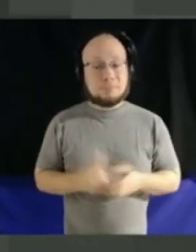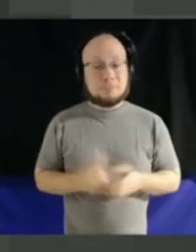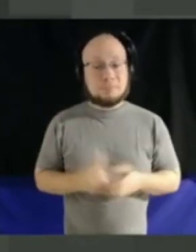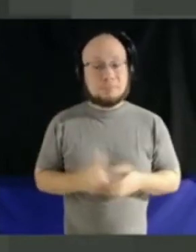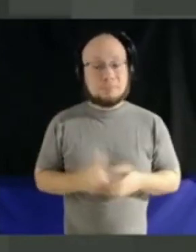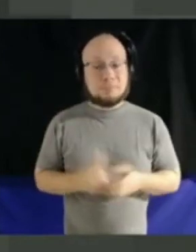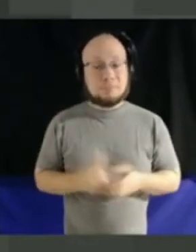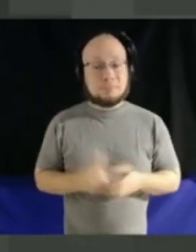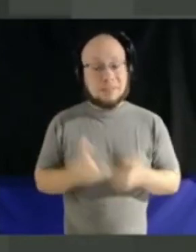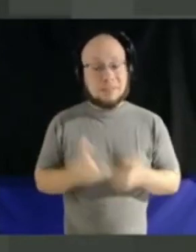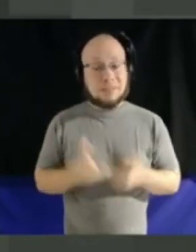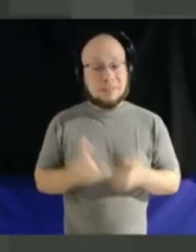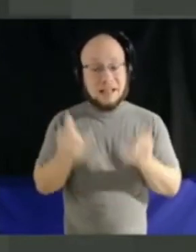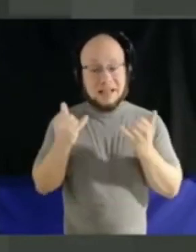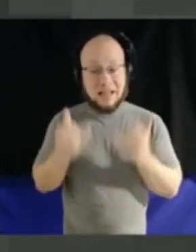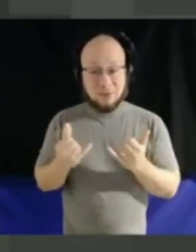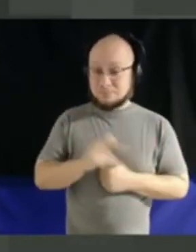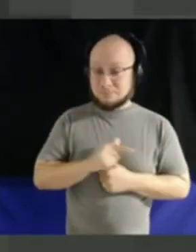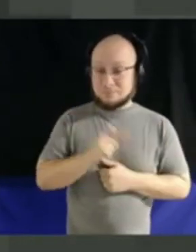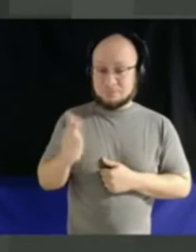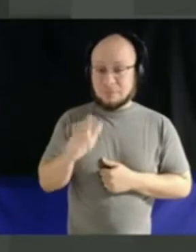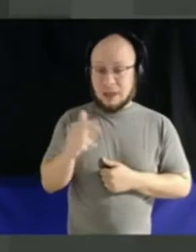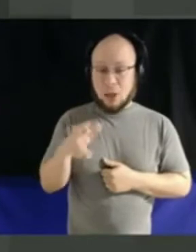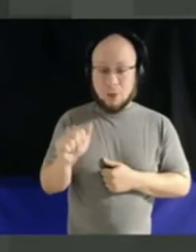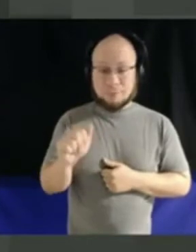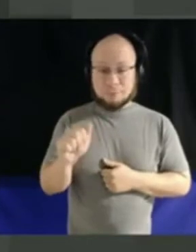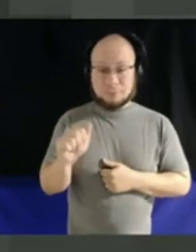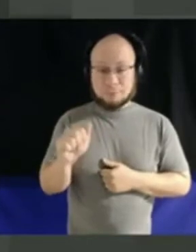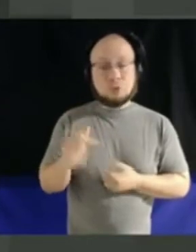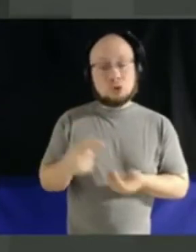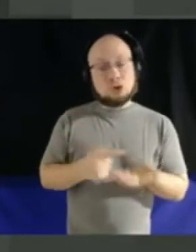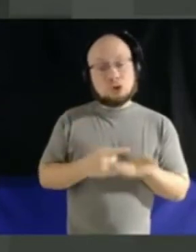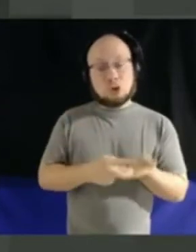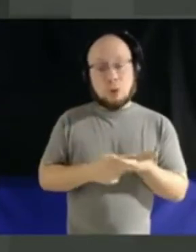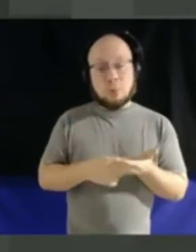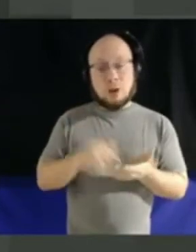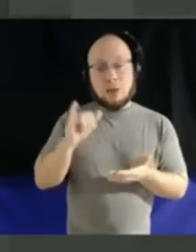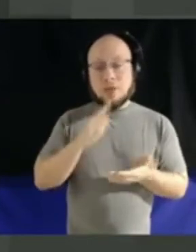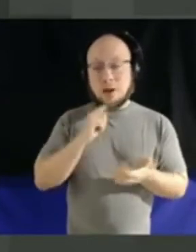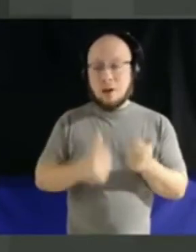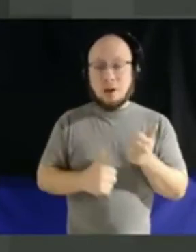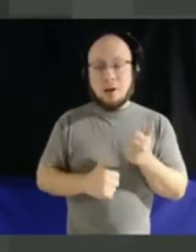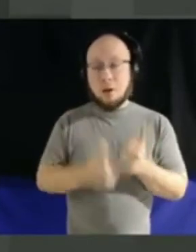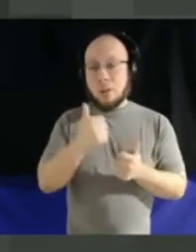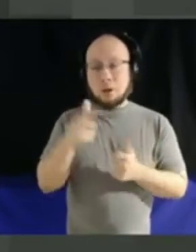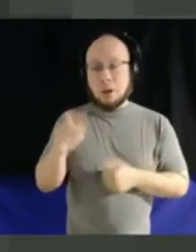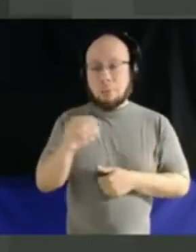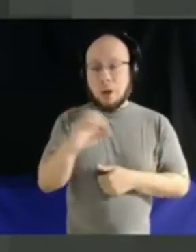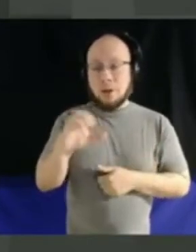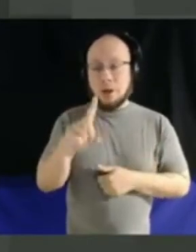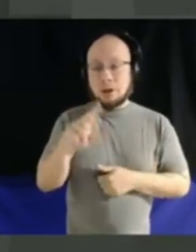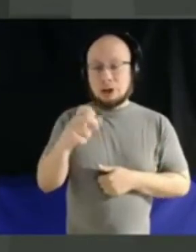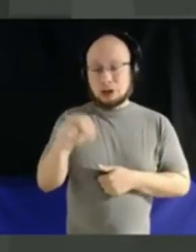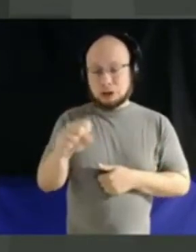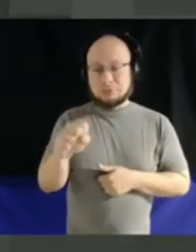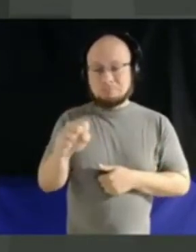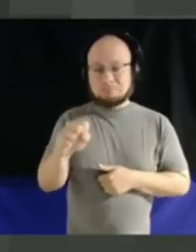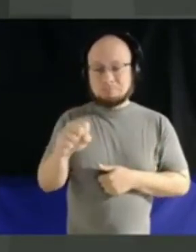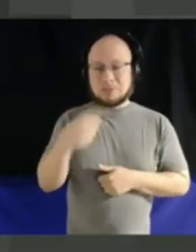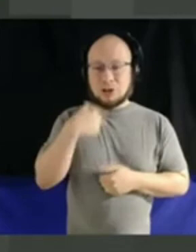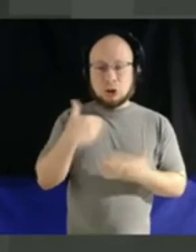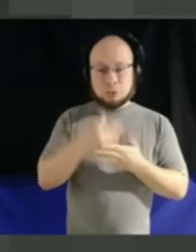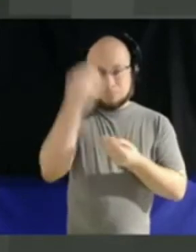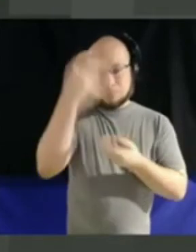to welcome to talk about the dungeoniest Minecraft game ever, Minecraft Dungeons. Hello,